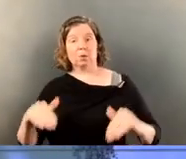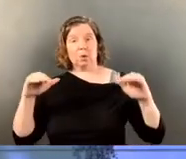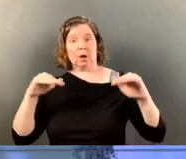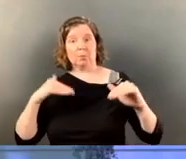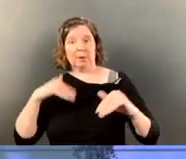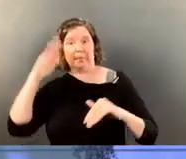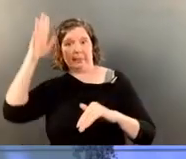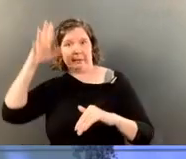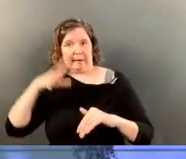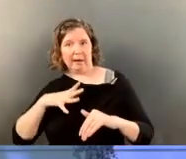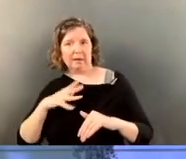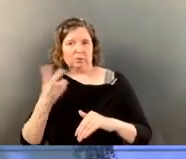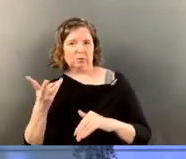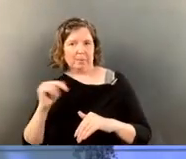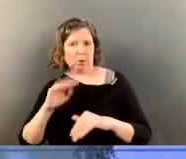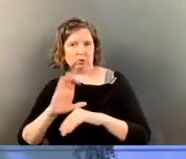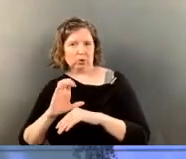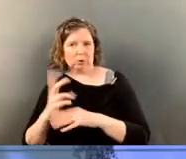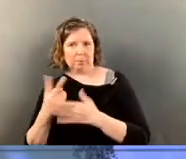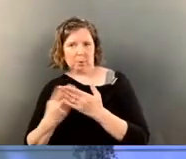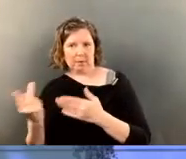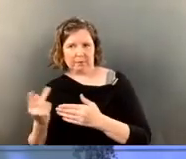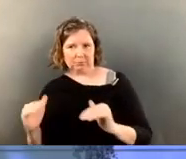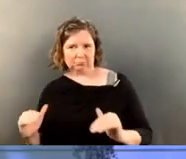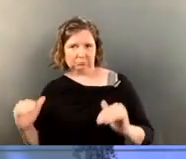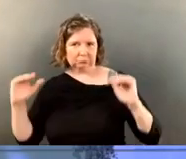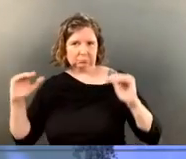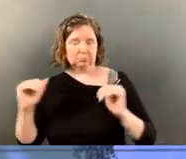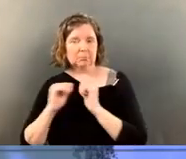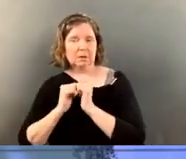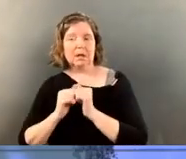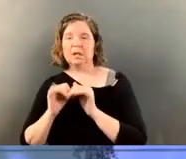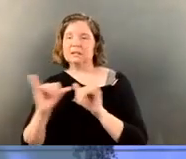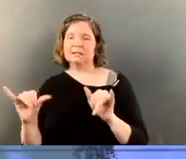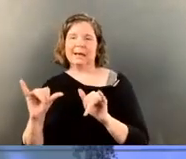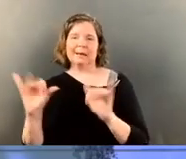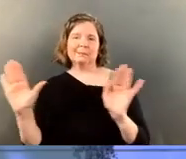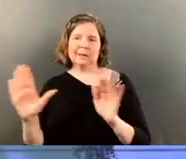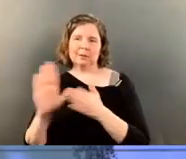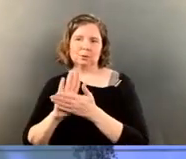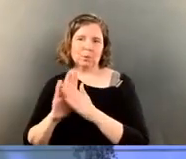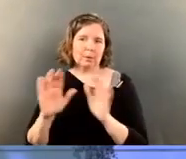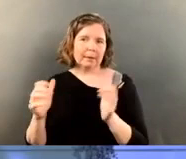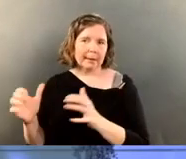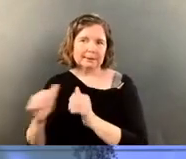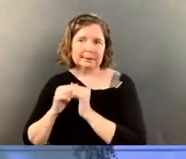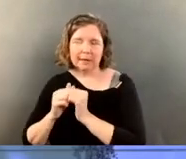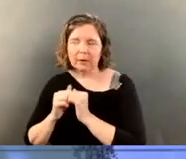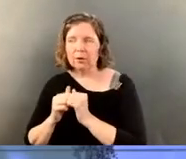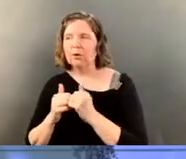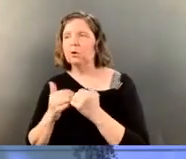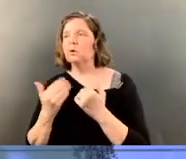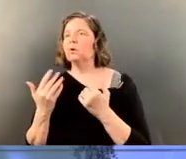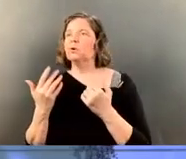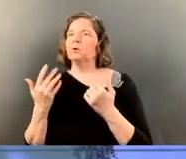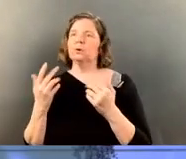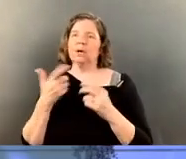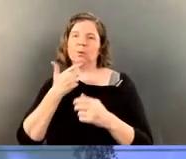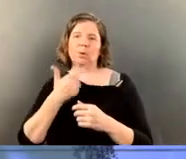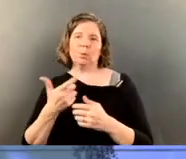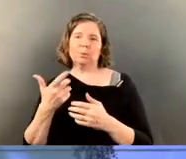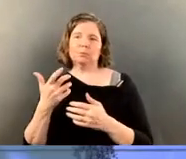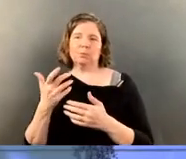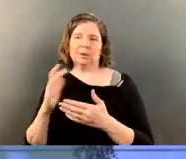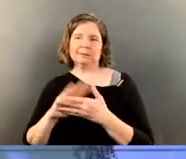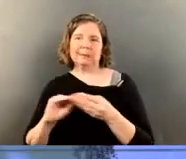I grew up with him in my own church. And we went to the same kind of Sunday school classes together, and we watched the same